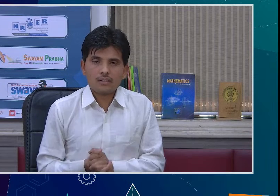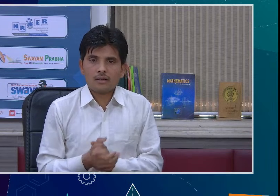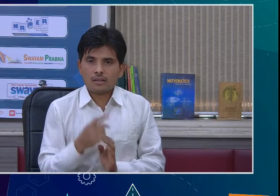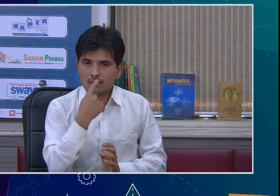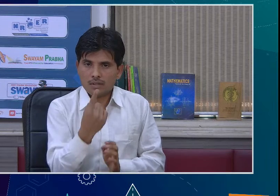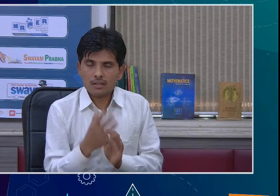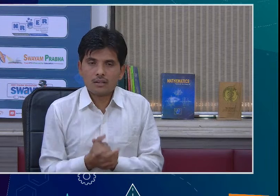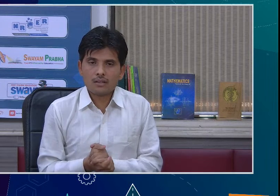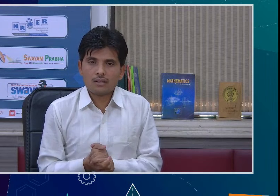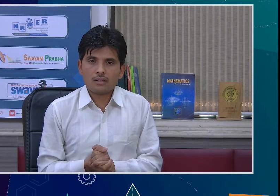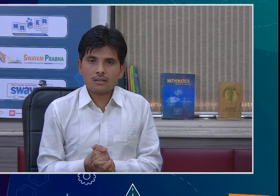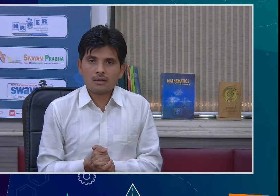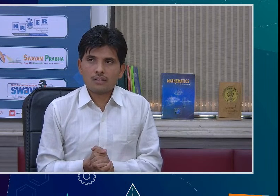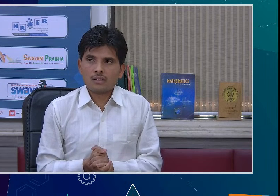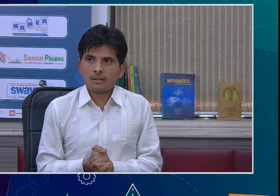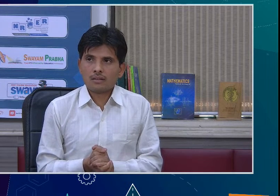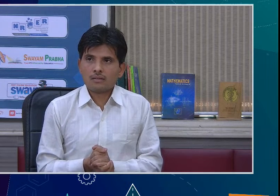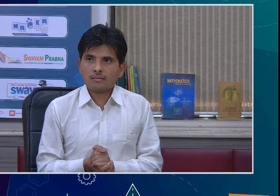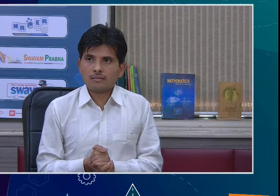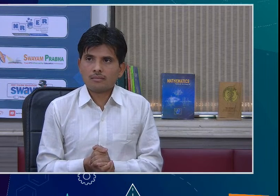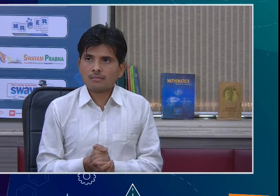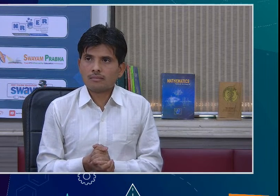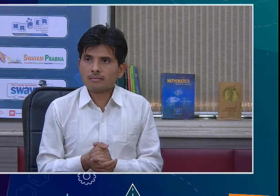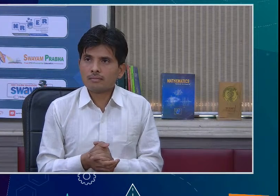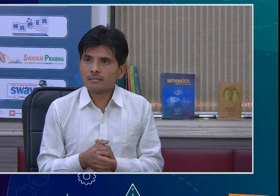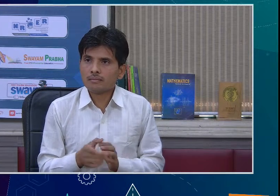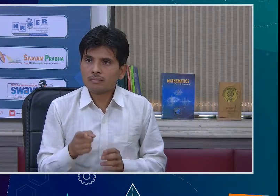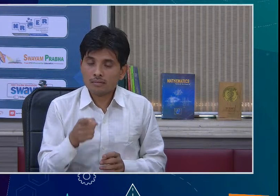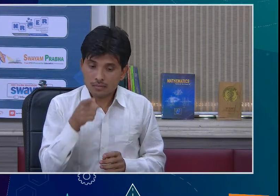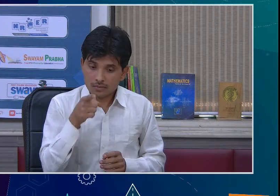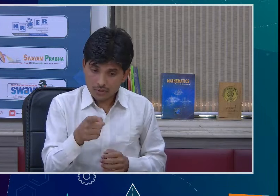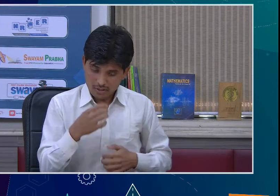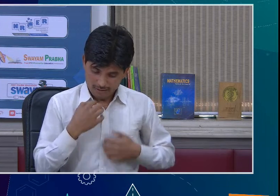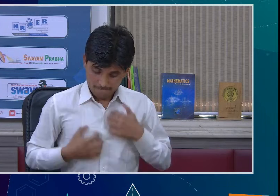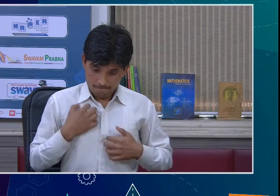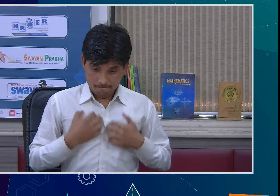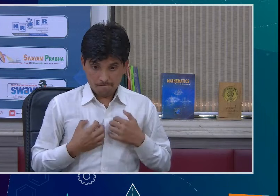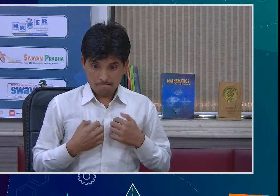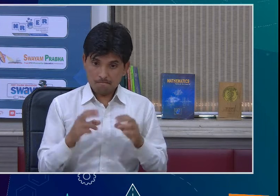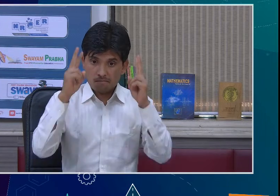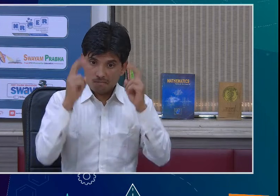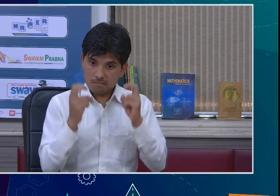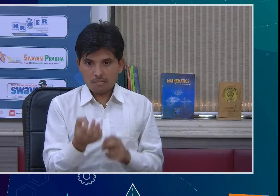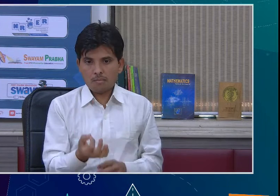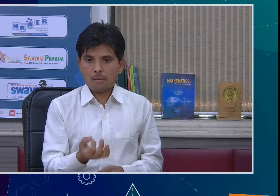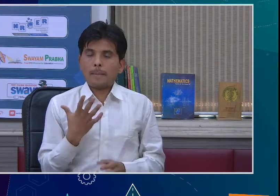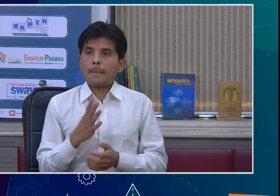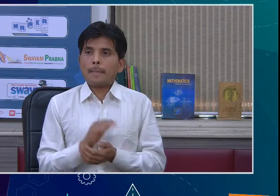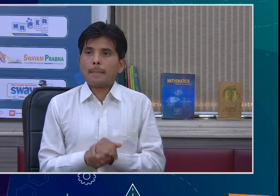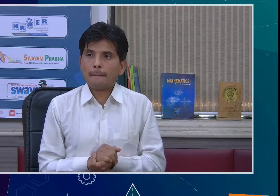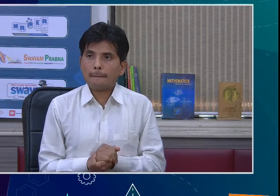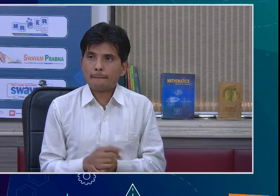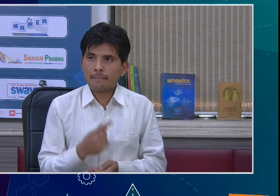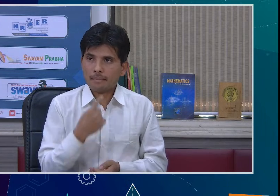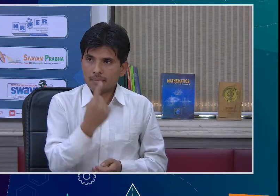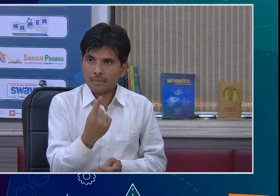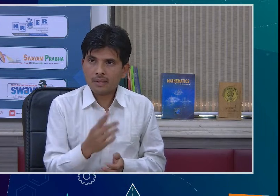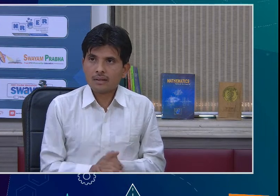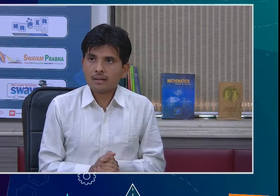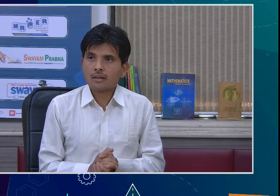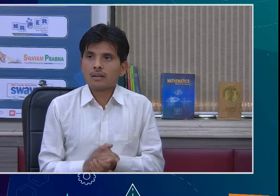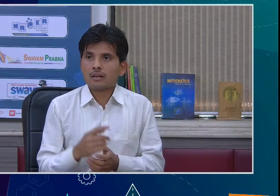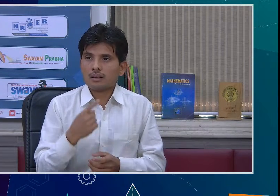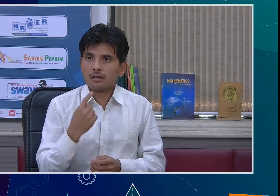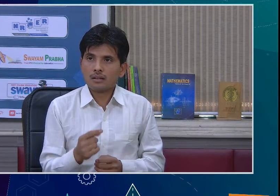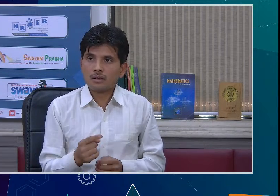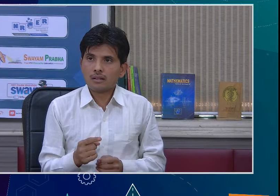viewers? Yeah, indeed, this is a very interesting chapter, and it gives us an